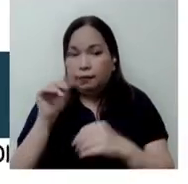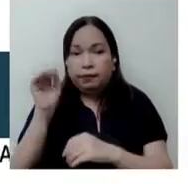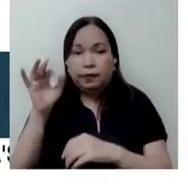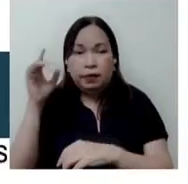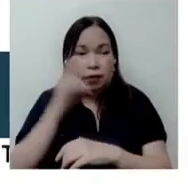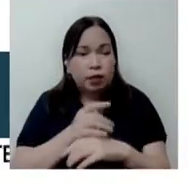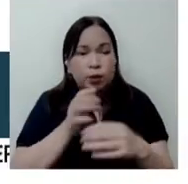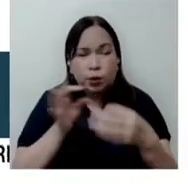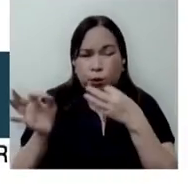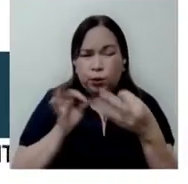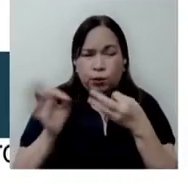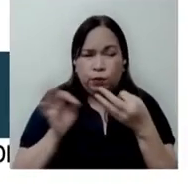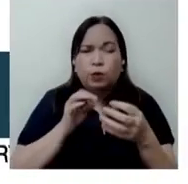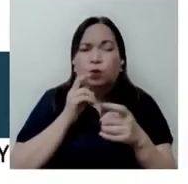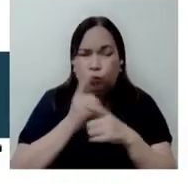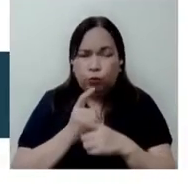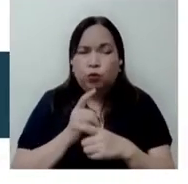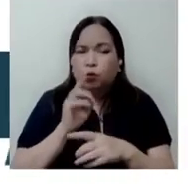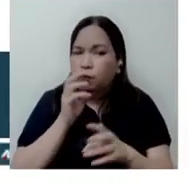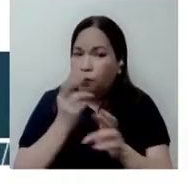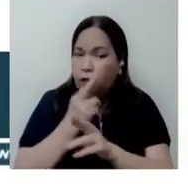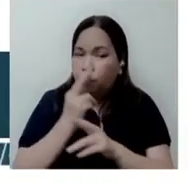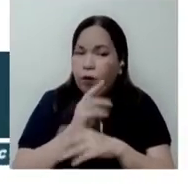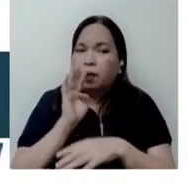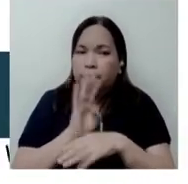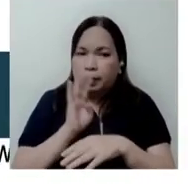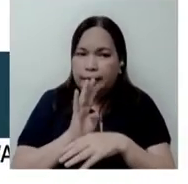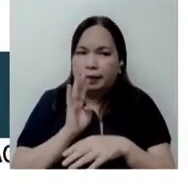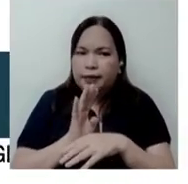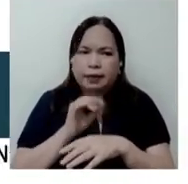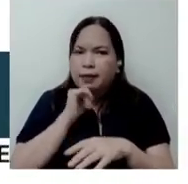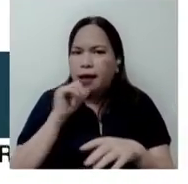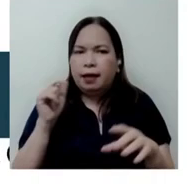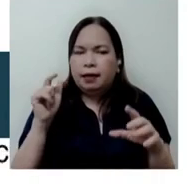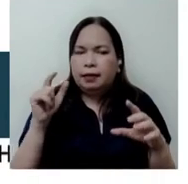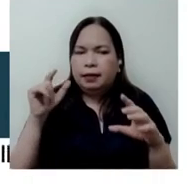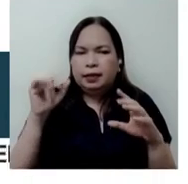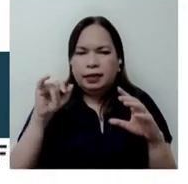that they are in the business of legitimate